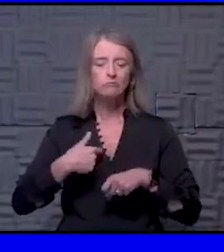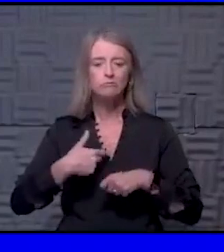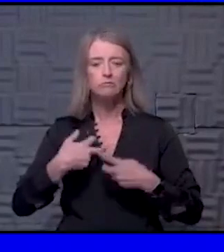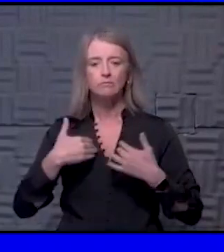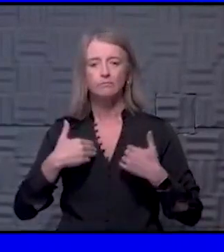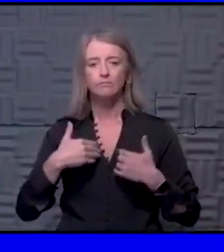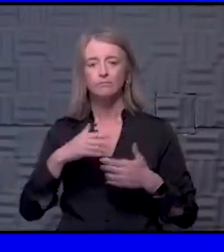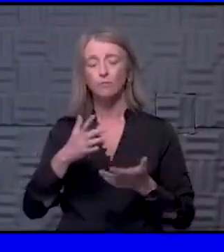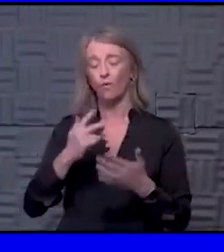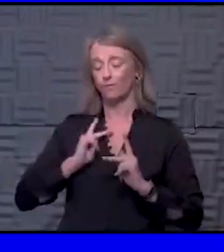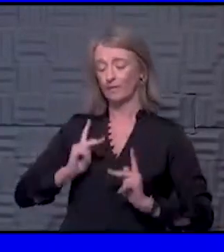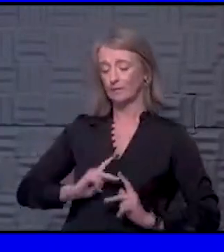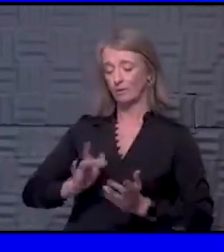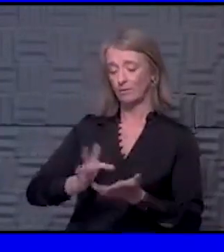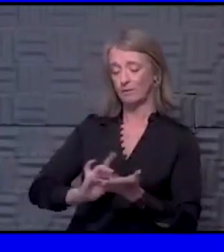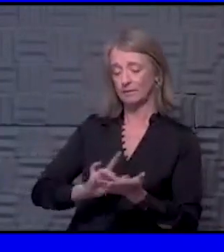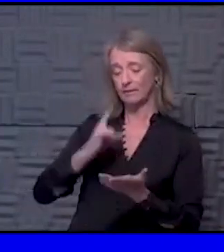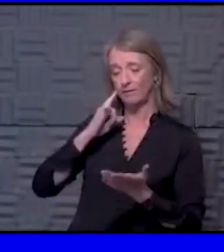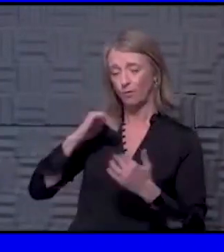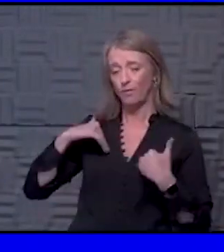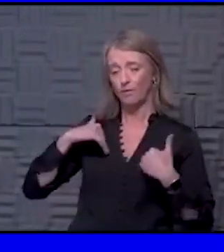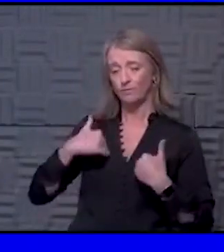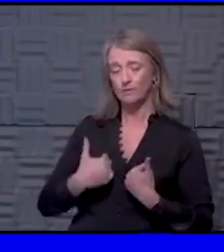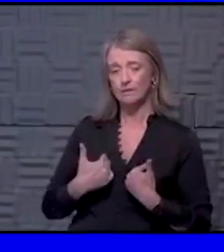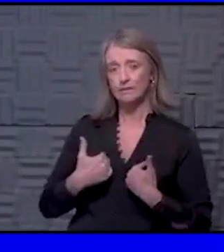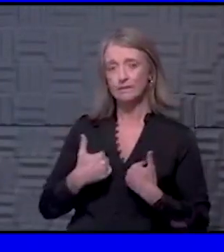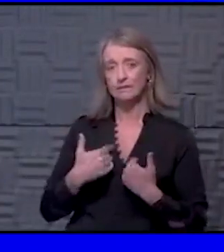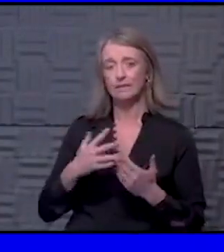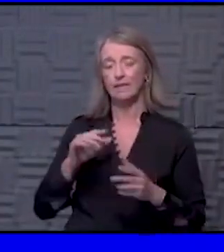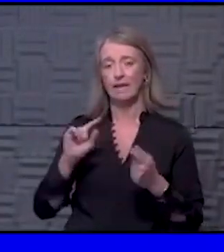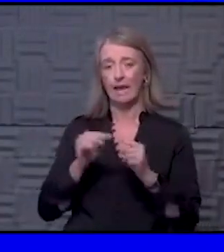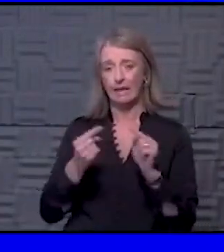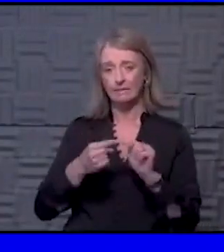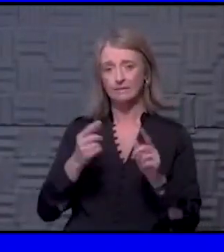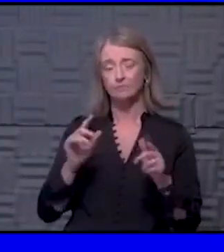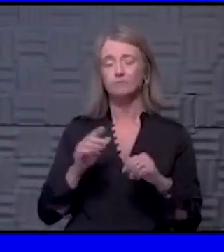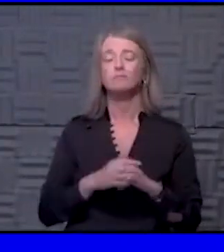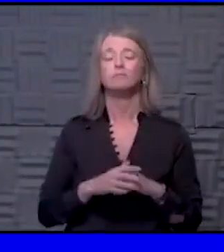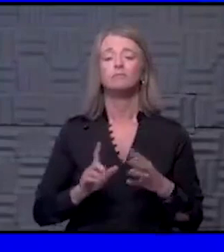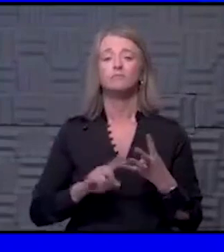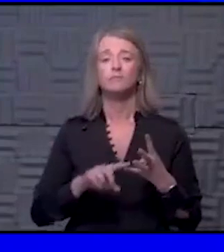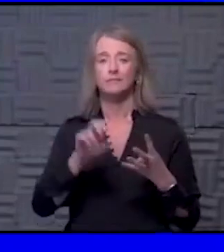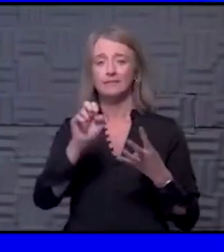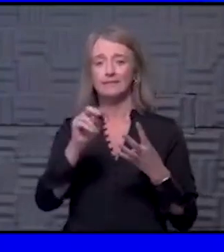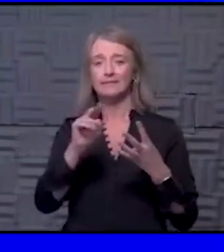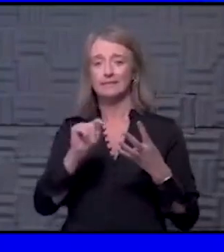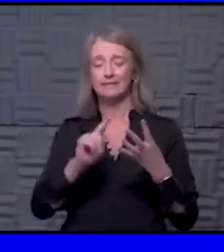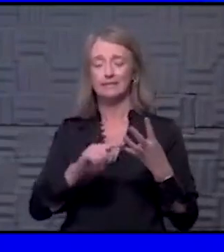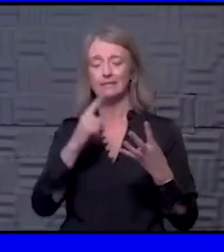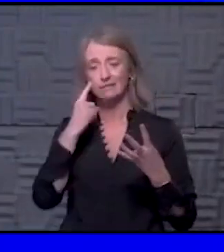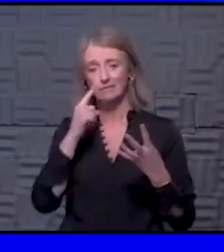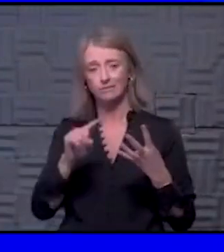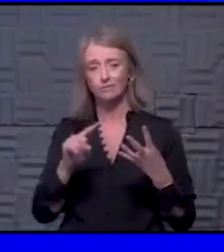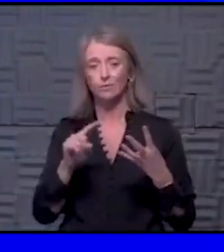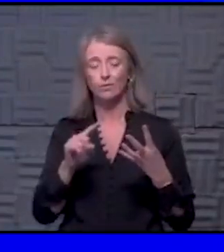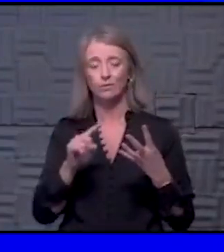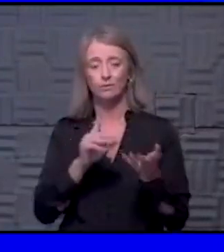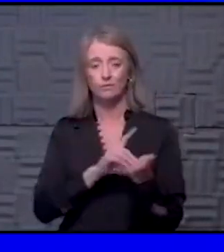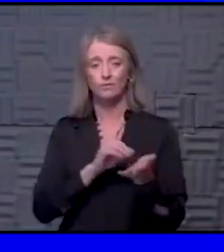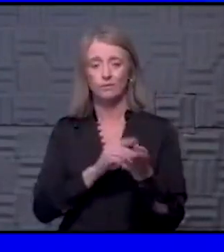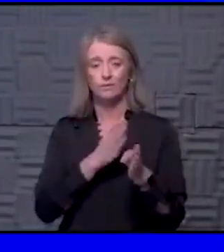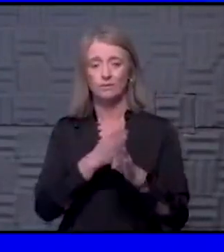or physical medicine for just the fatigue and aches. And then, of course, probably ENT. We do have a